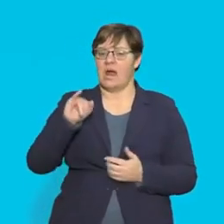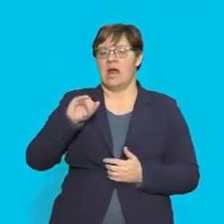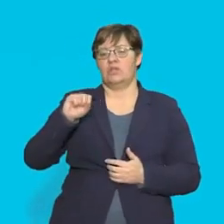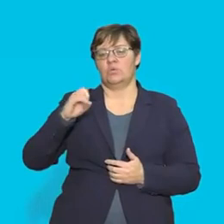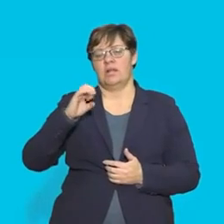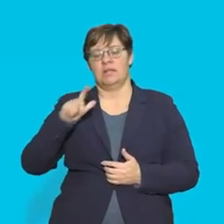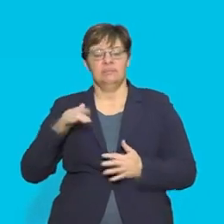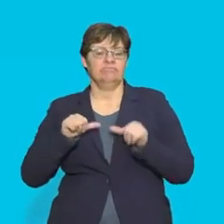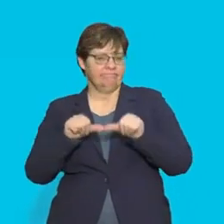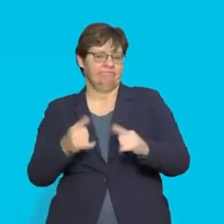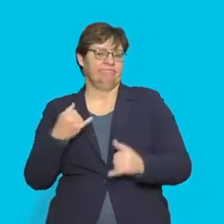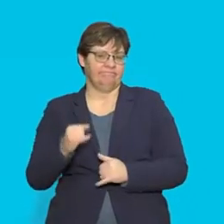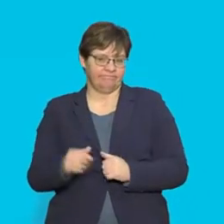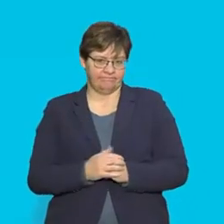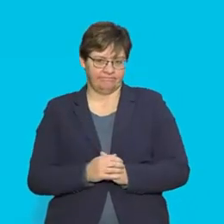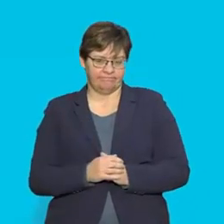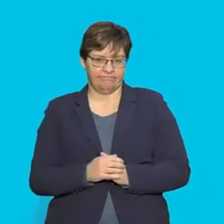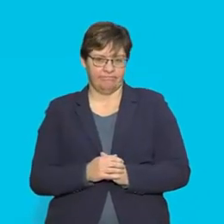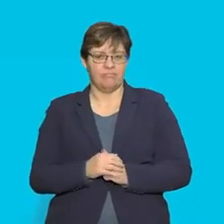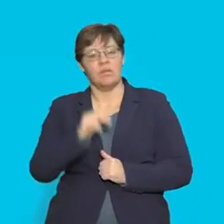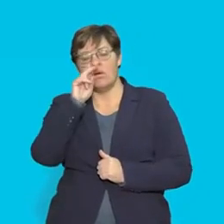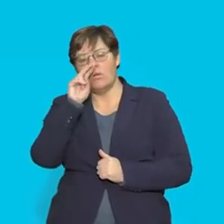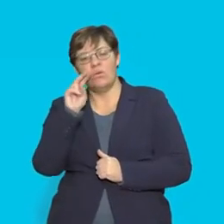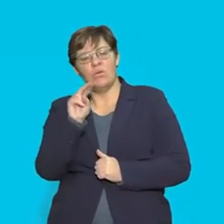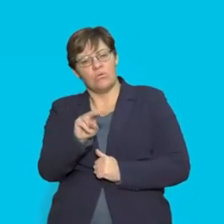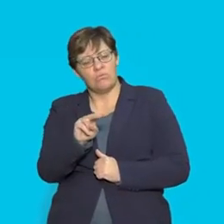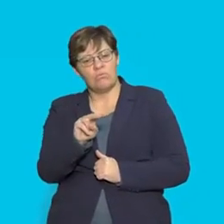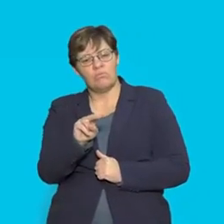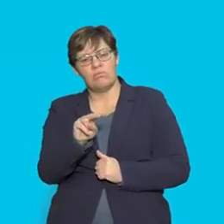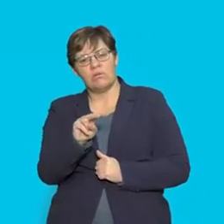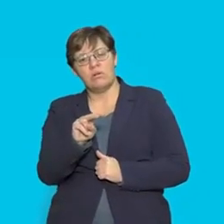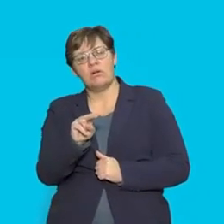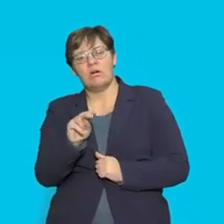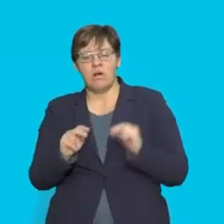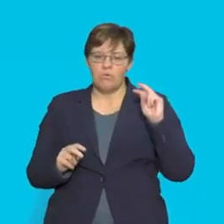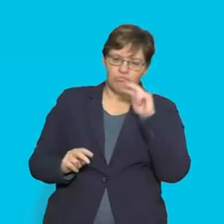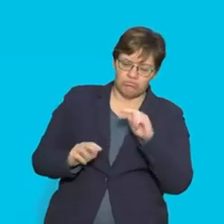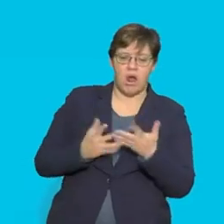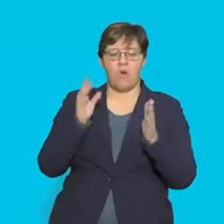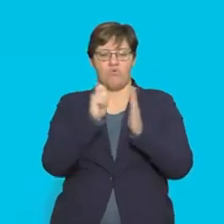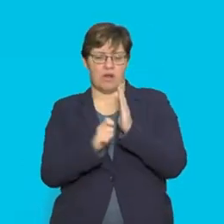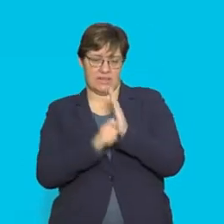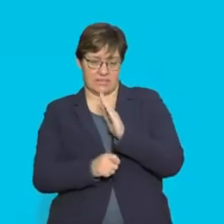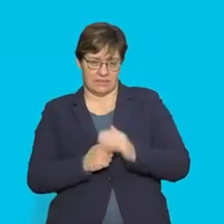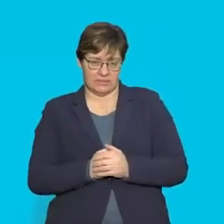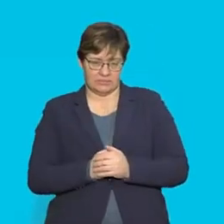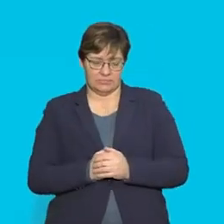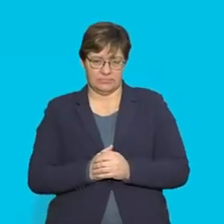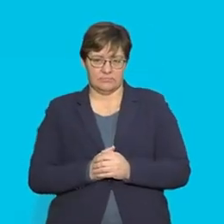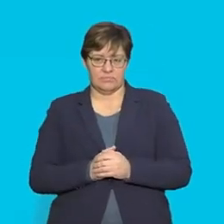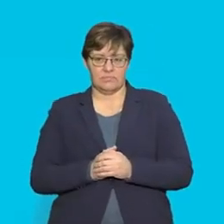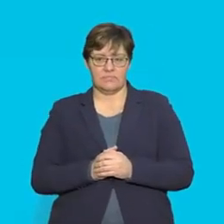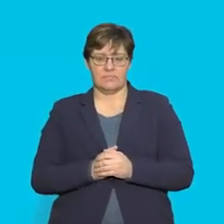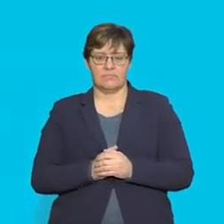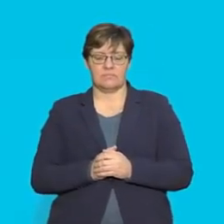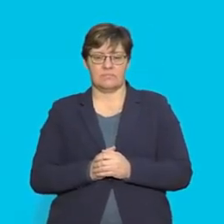is an isosceles triangle. So let's look at it from the writing itself, how you're going to write